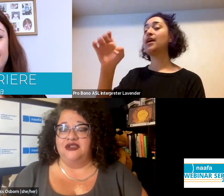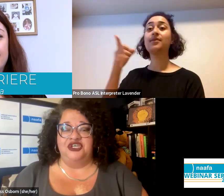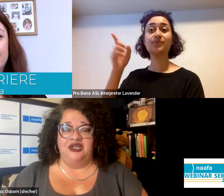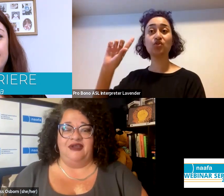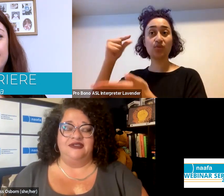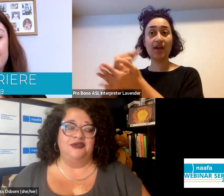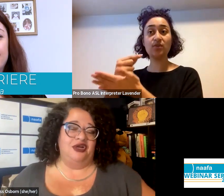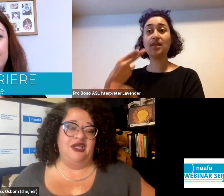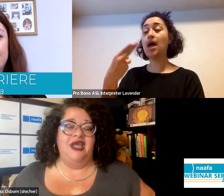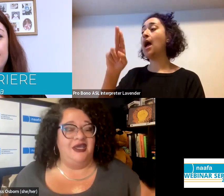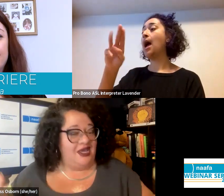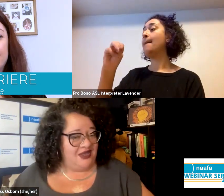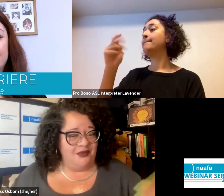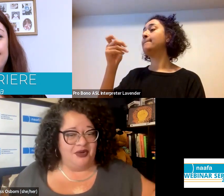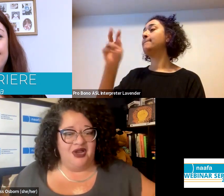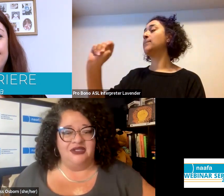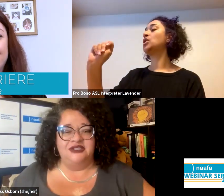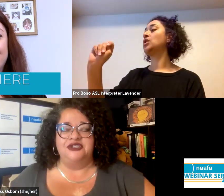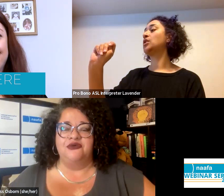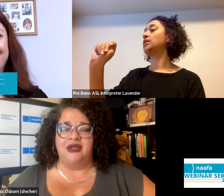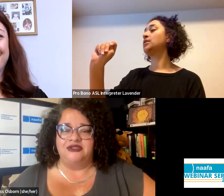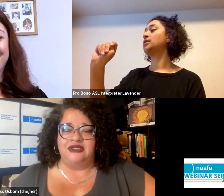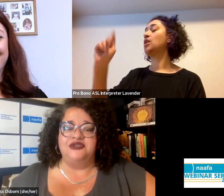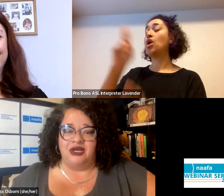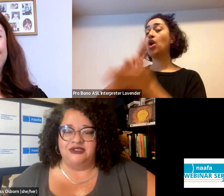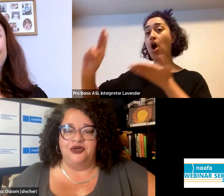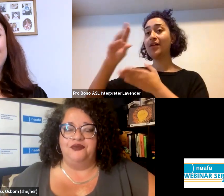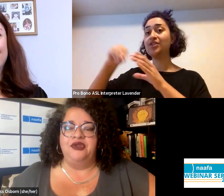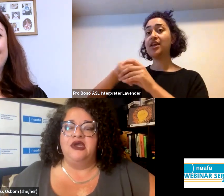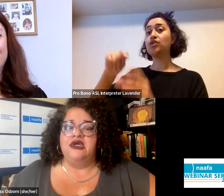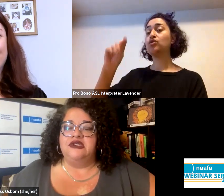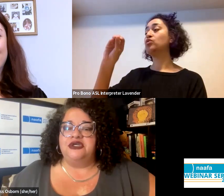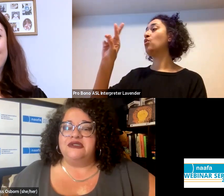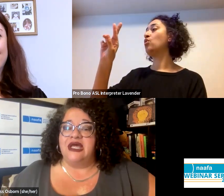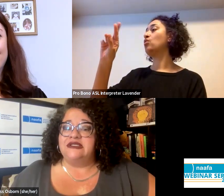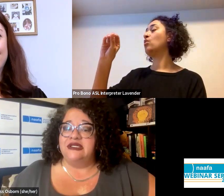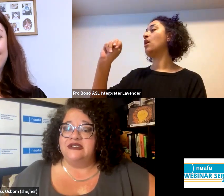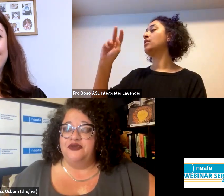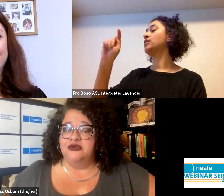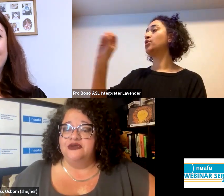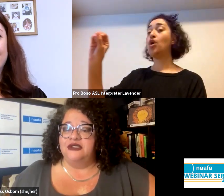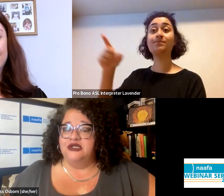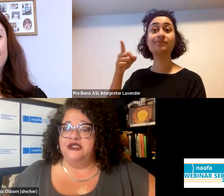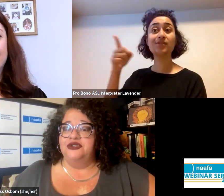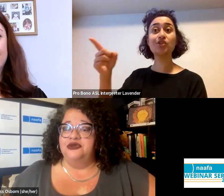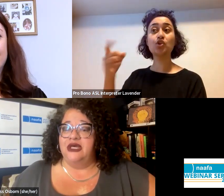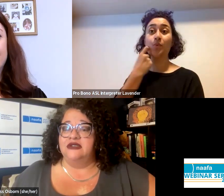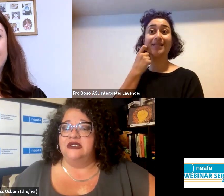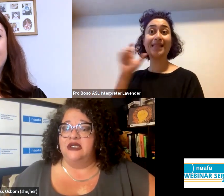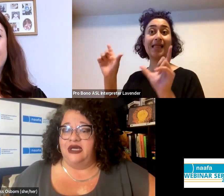of Technology and Advanced Learning, aka Humber College, in Toronto. She was licensed as a funeral director